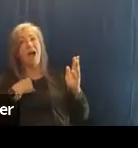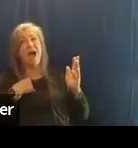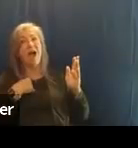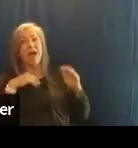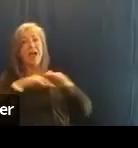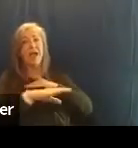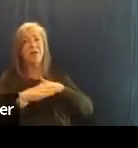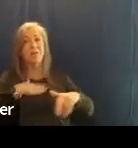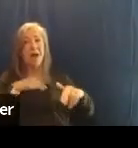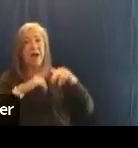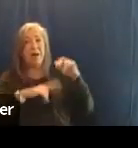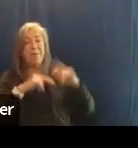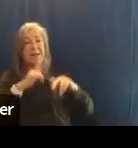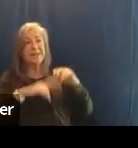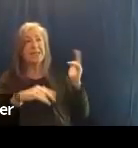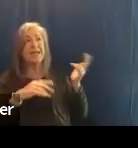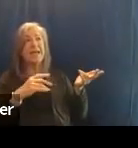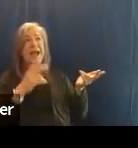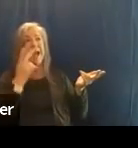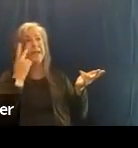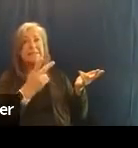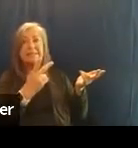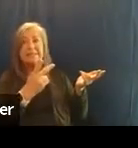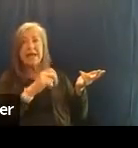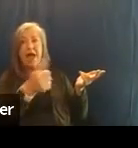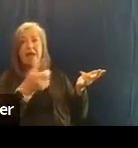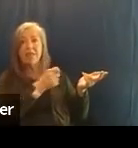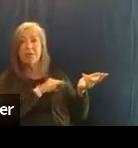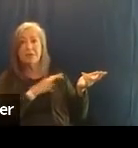going to tell on them, of course, but so